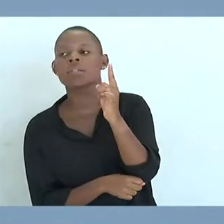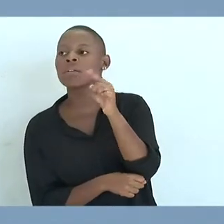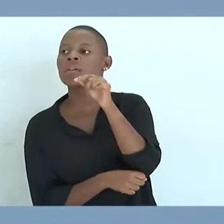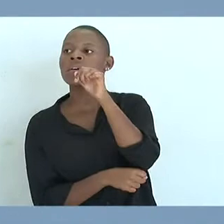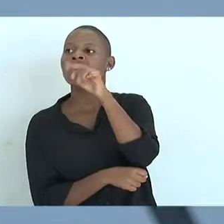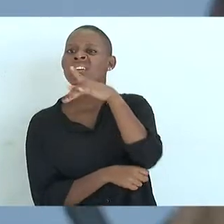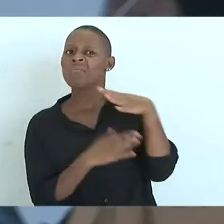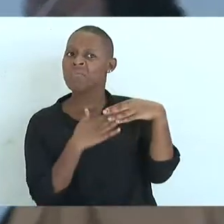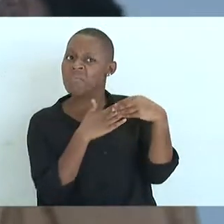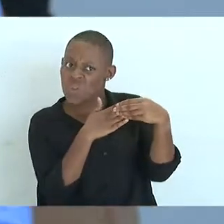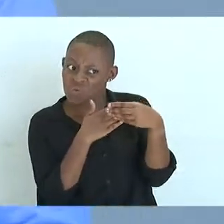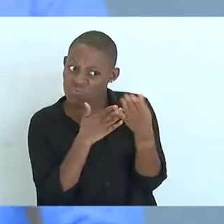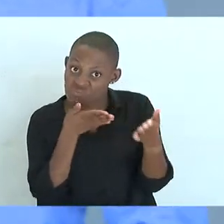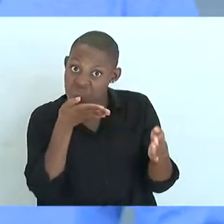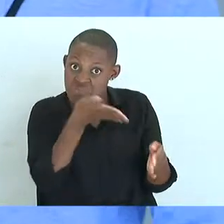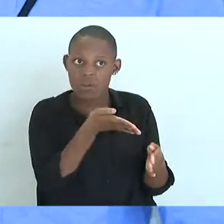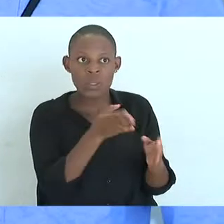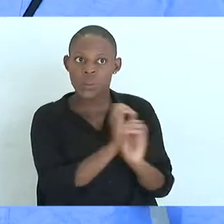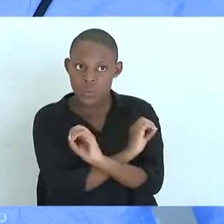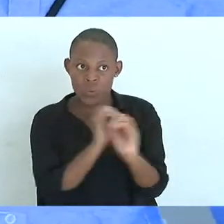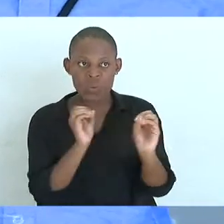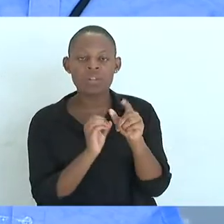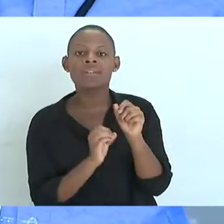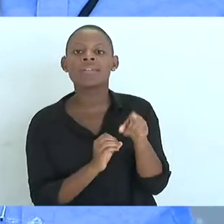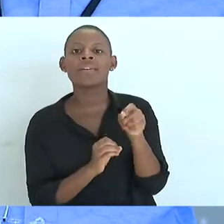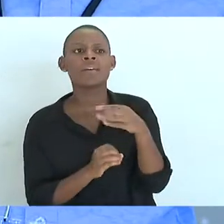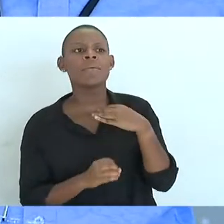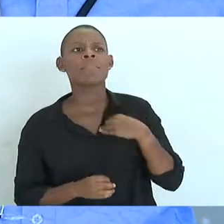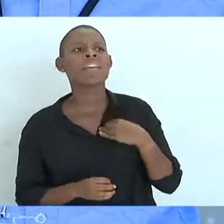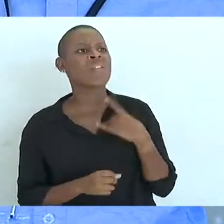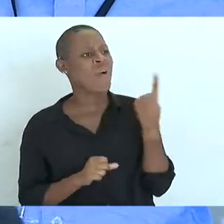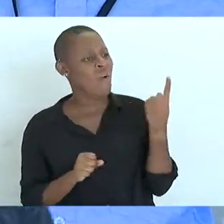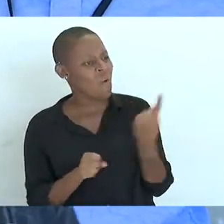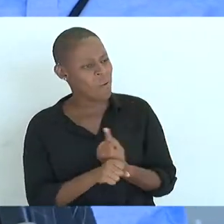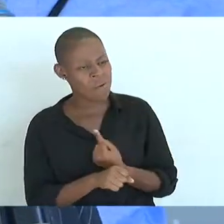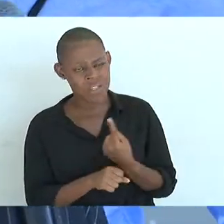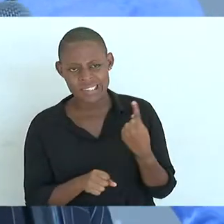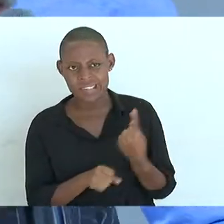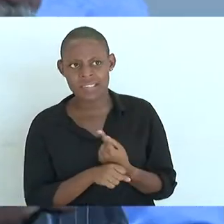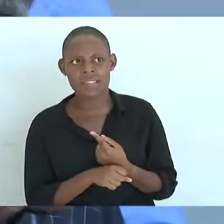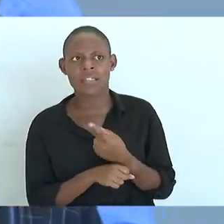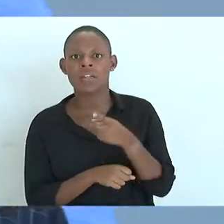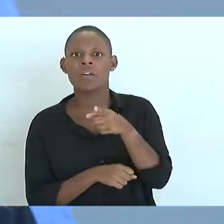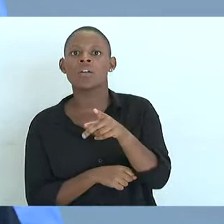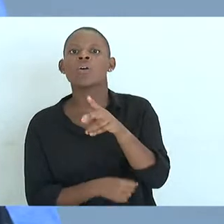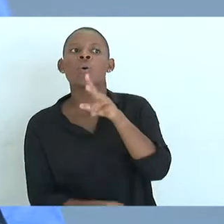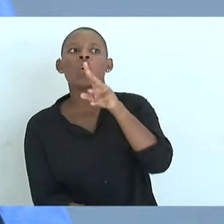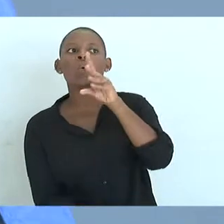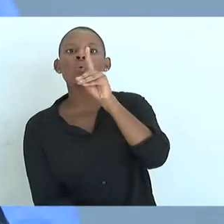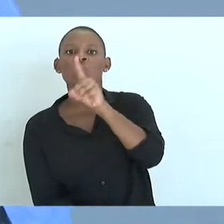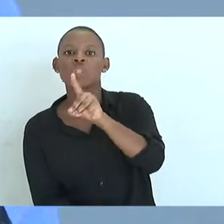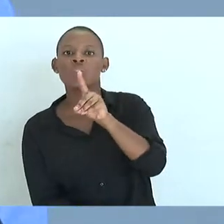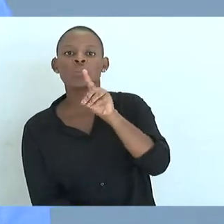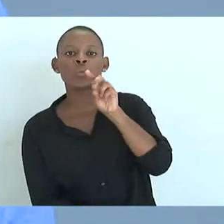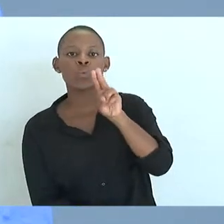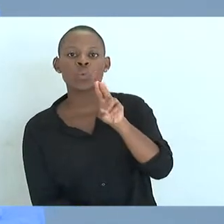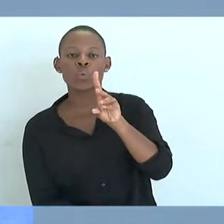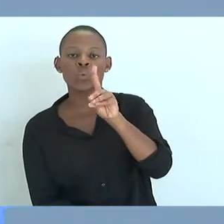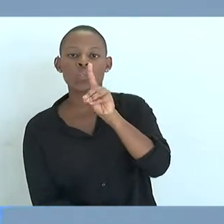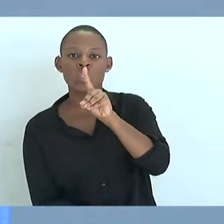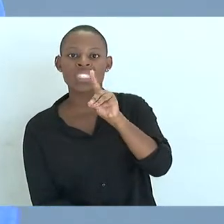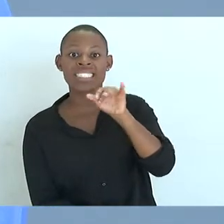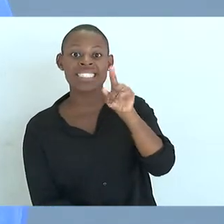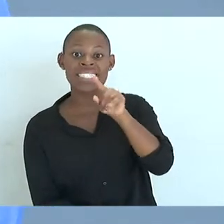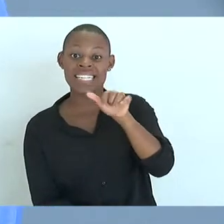somewhere. I have raised this with the Minister, Toko Tidiza. When we raised